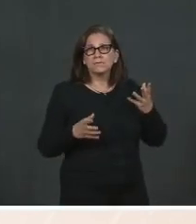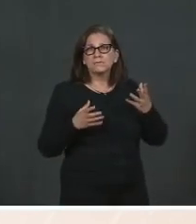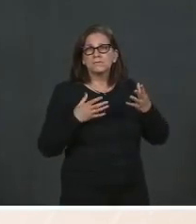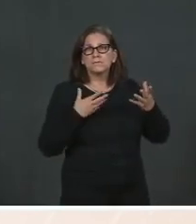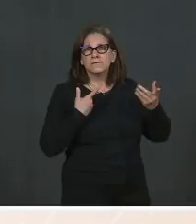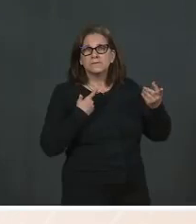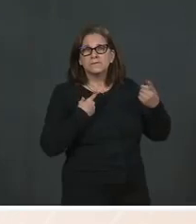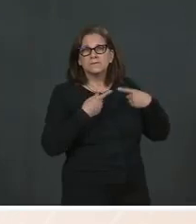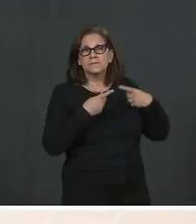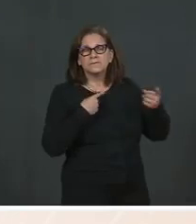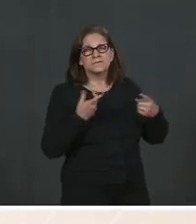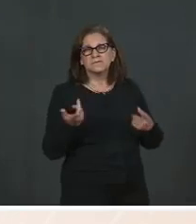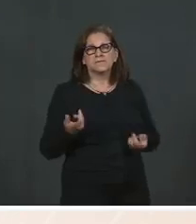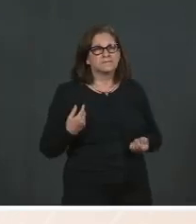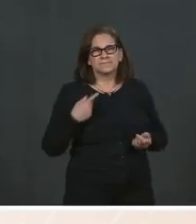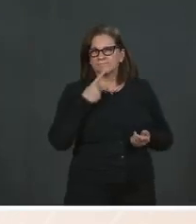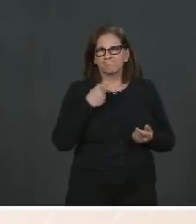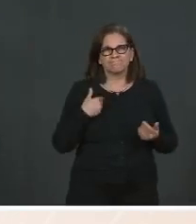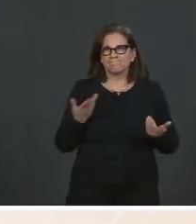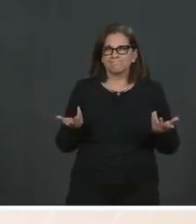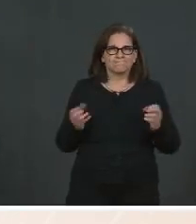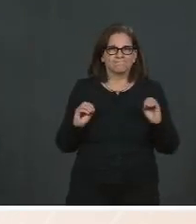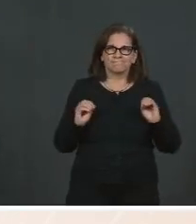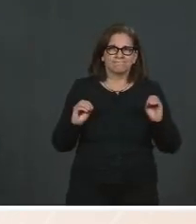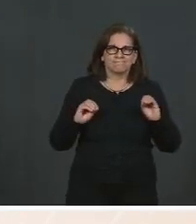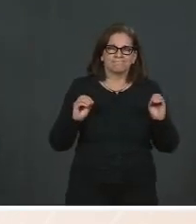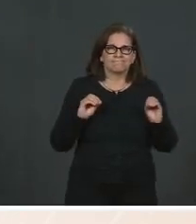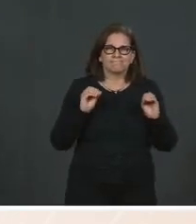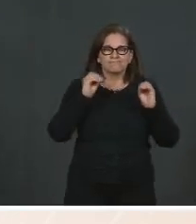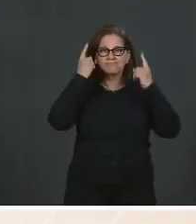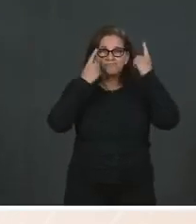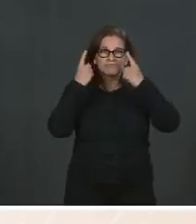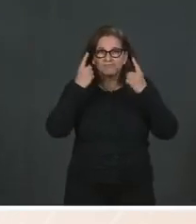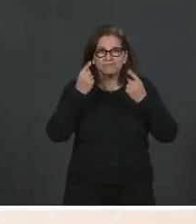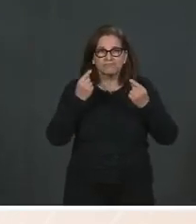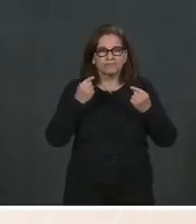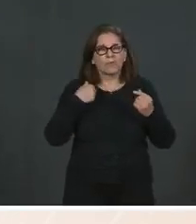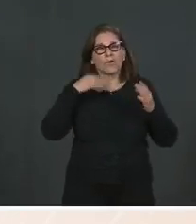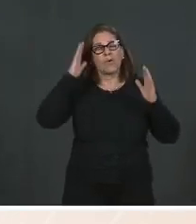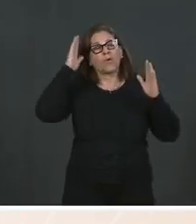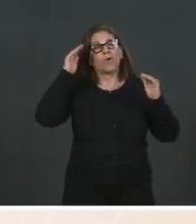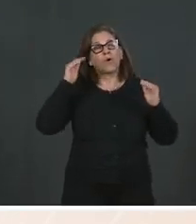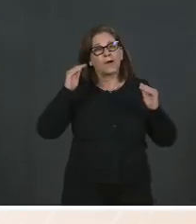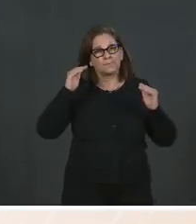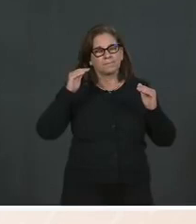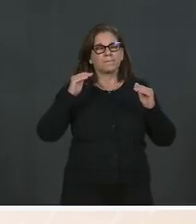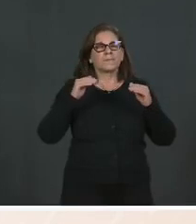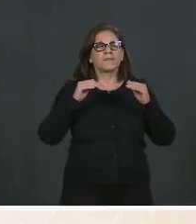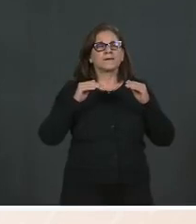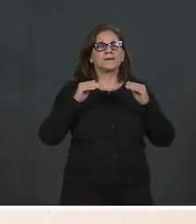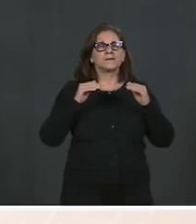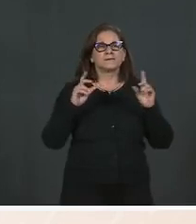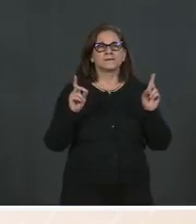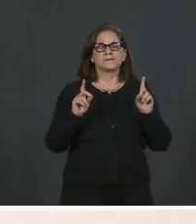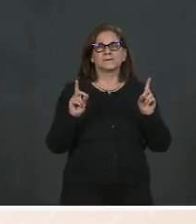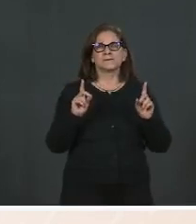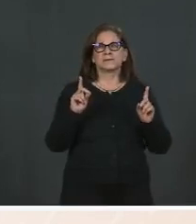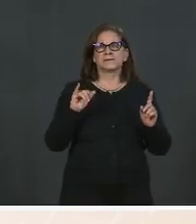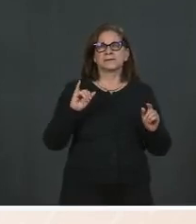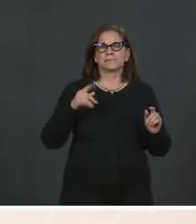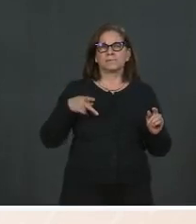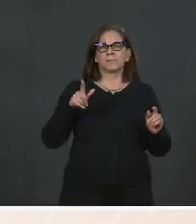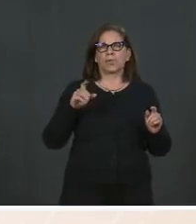not under consideration. We remain hopeful and focused on returning to a diplomatic approach in partnership